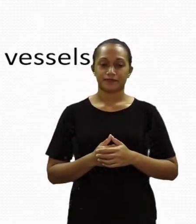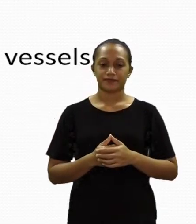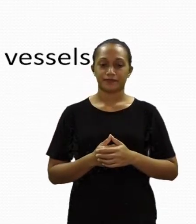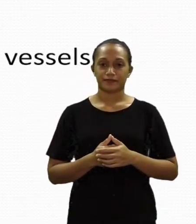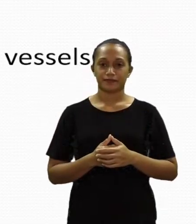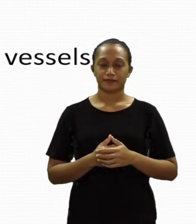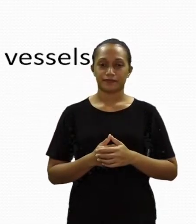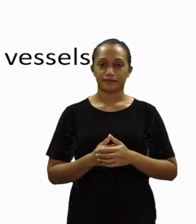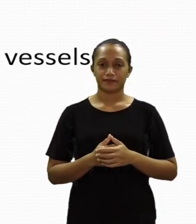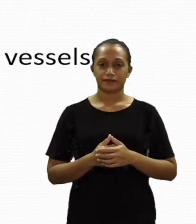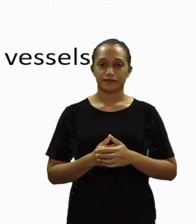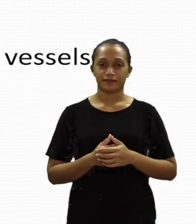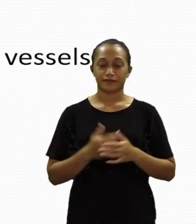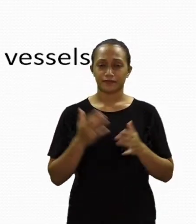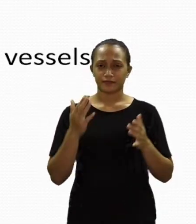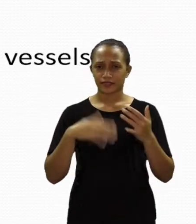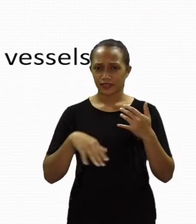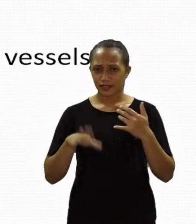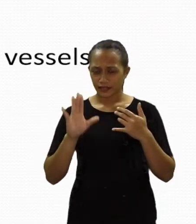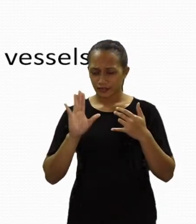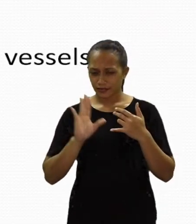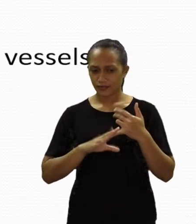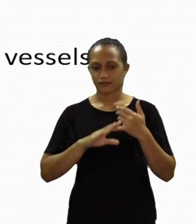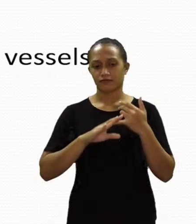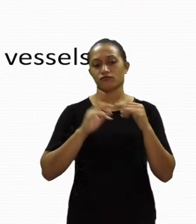And our last question